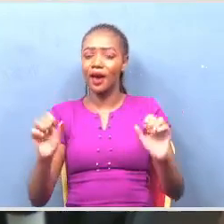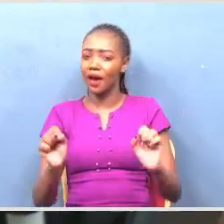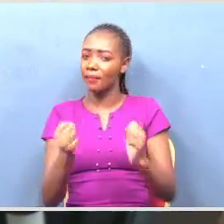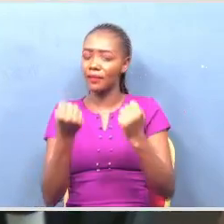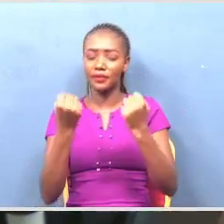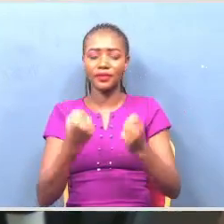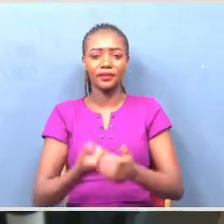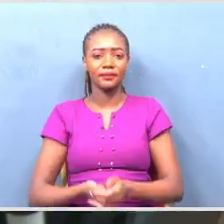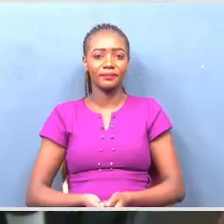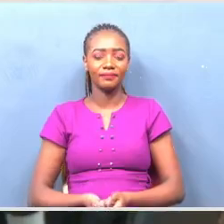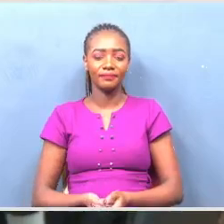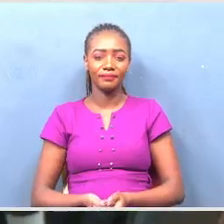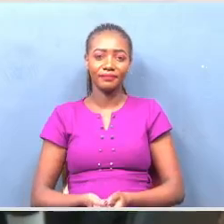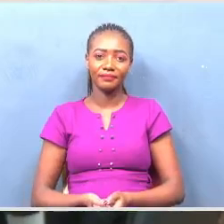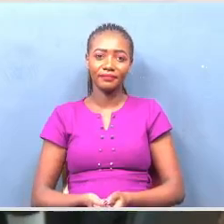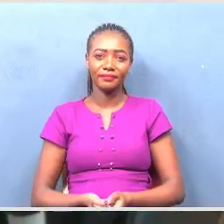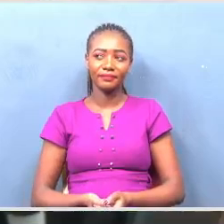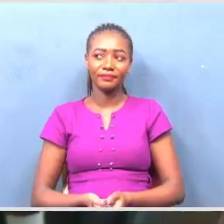happen.